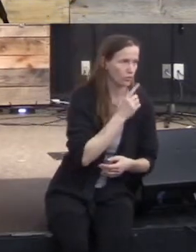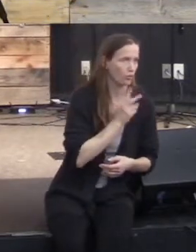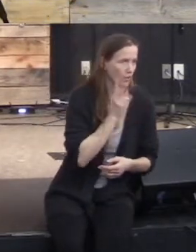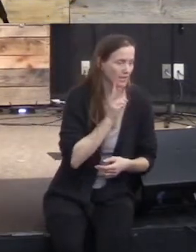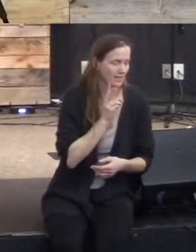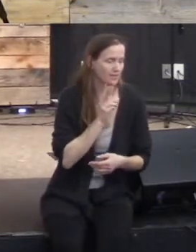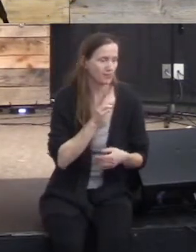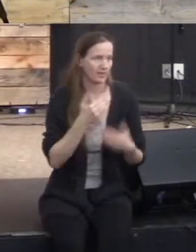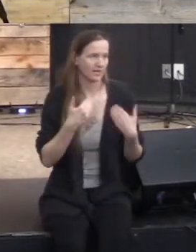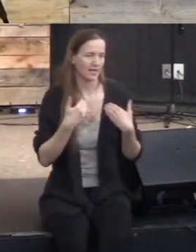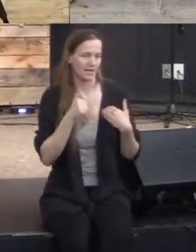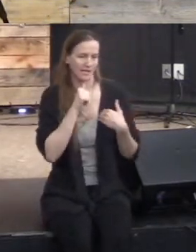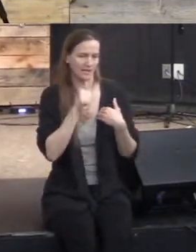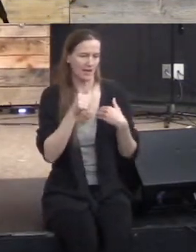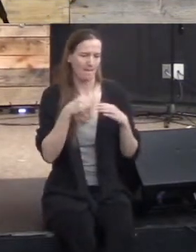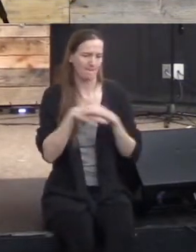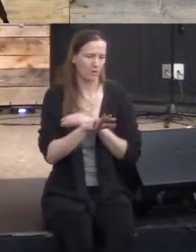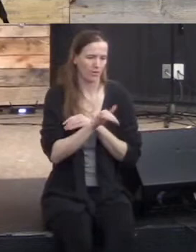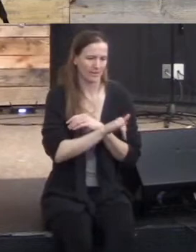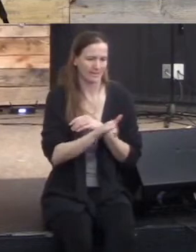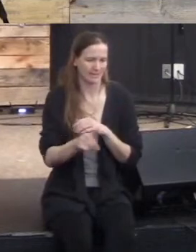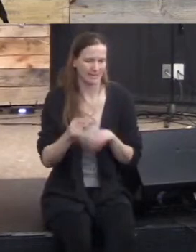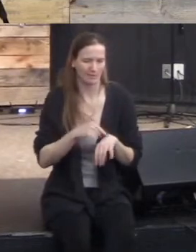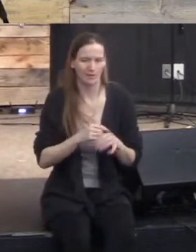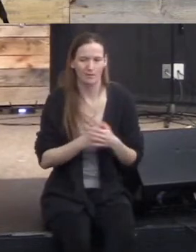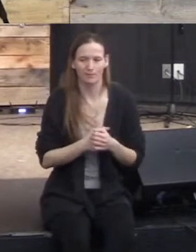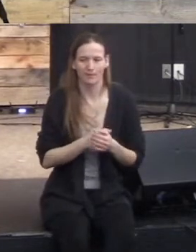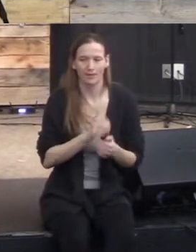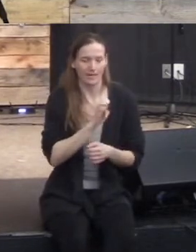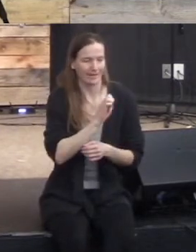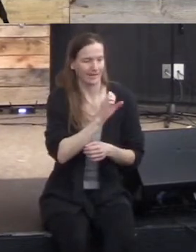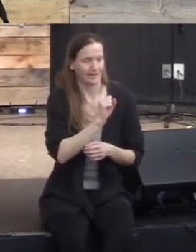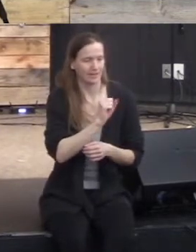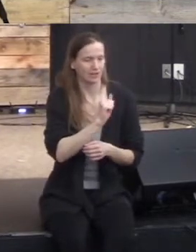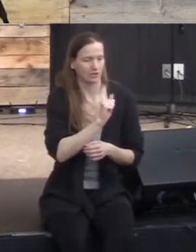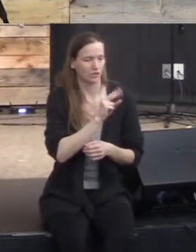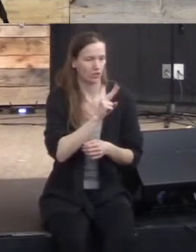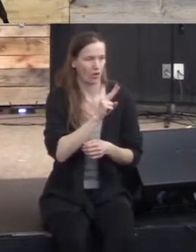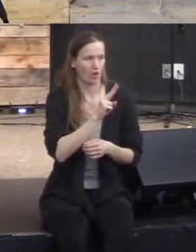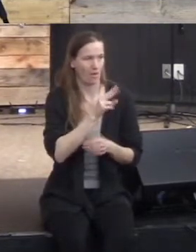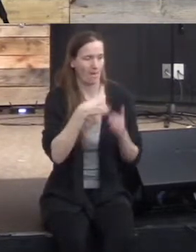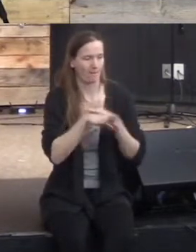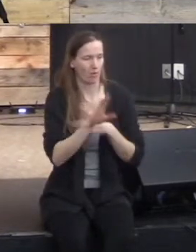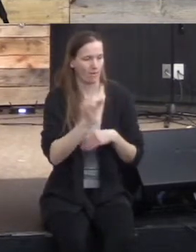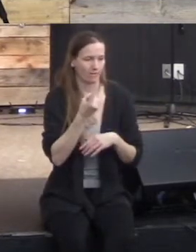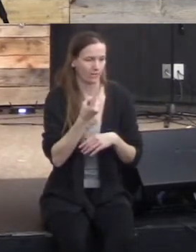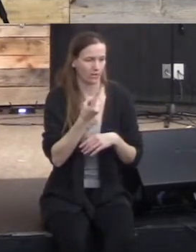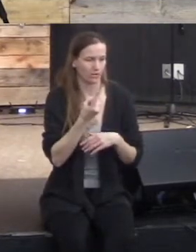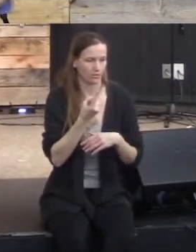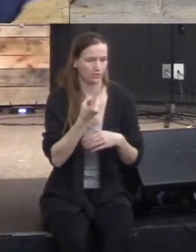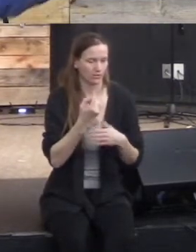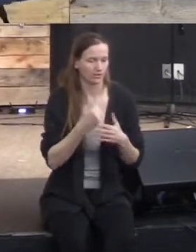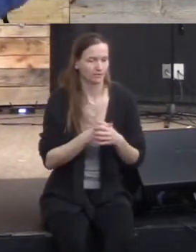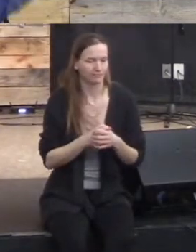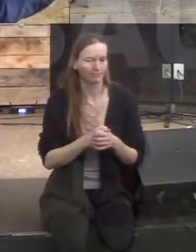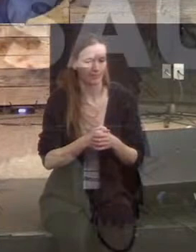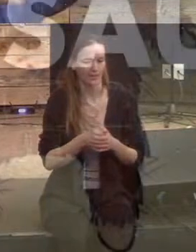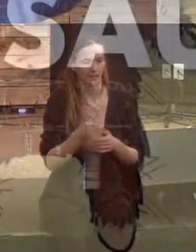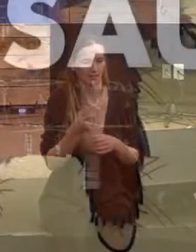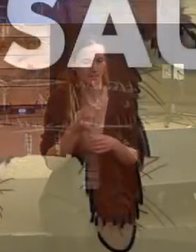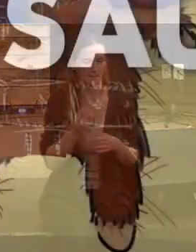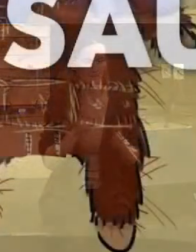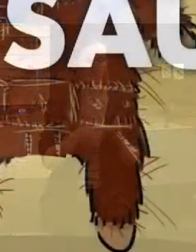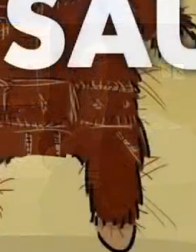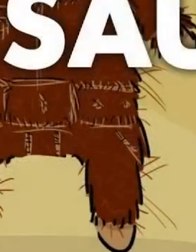first. He was the firstborn. He was the one by design that was meant to receive the blessing and the birthright. He got the